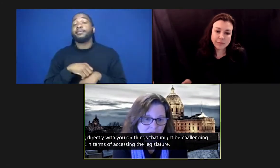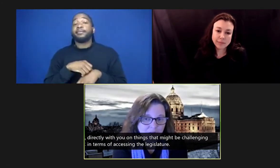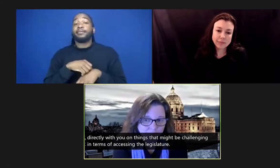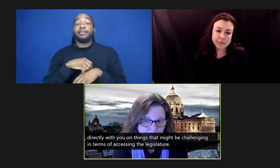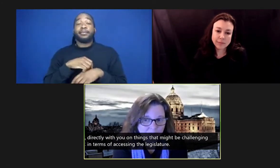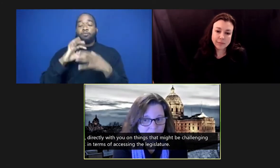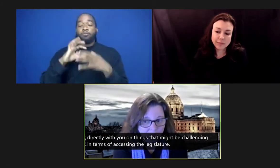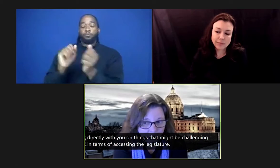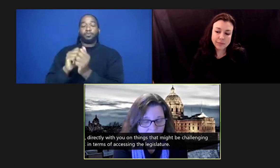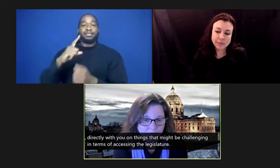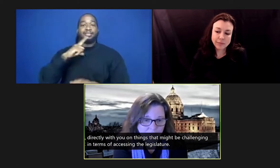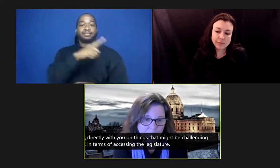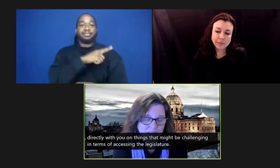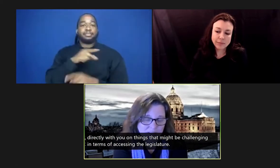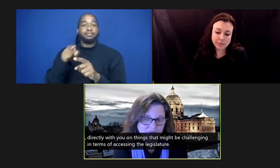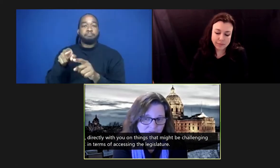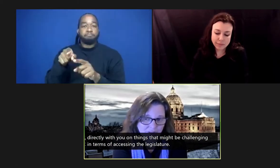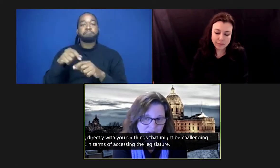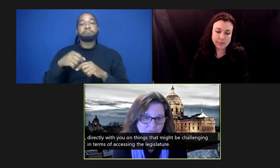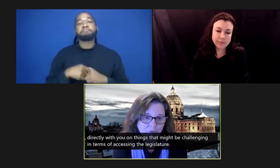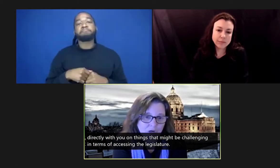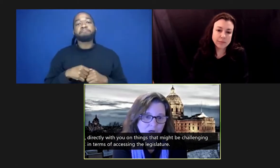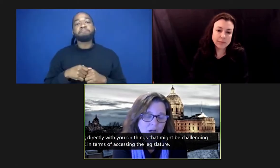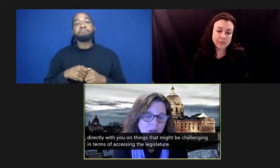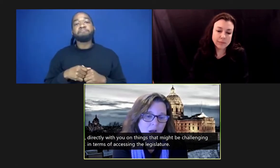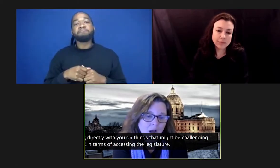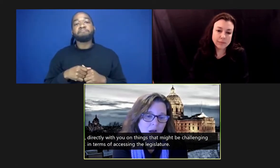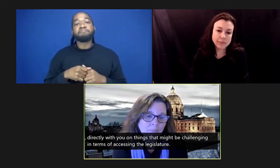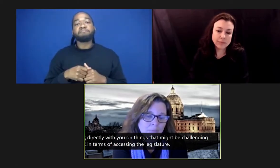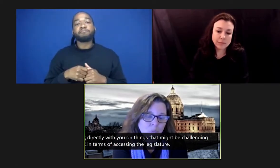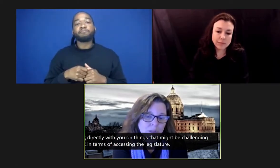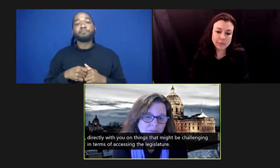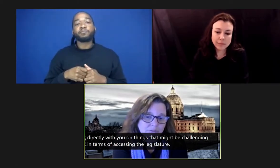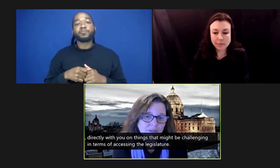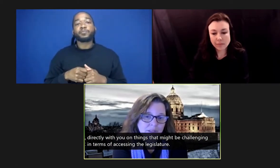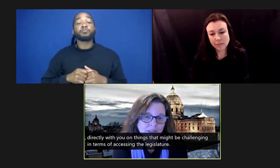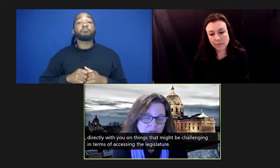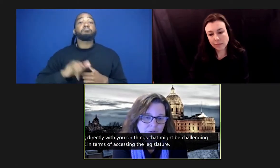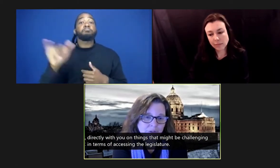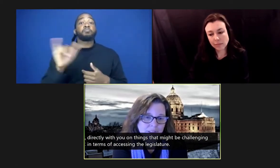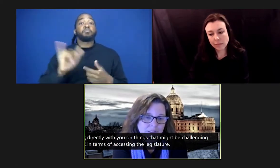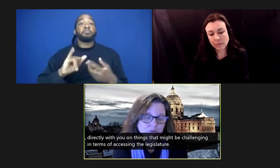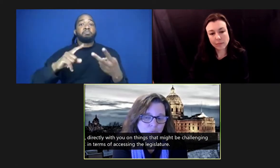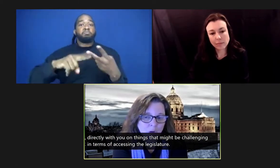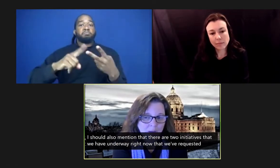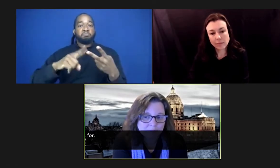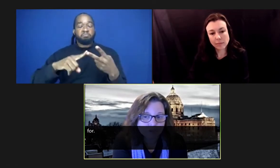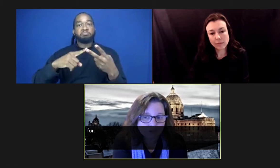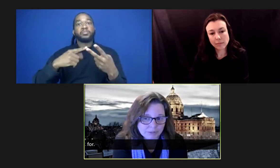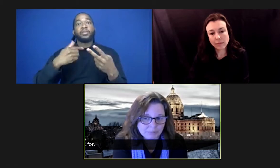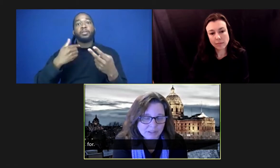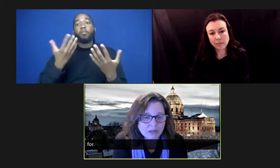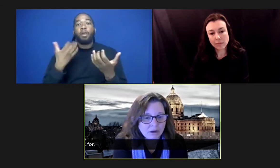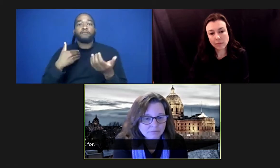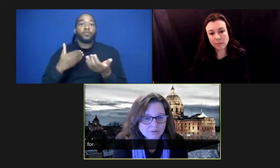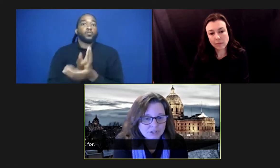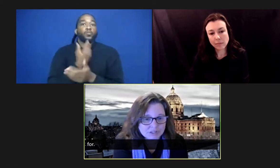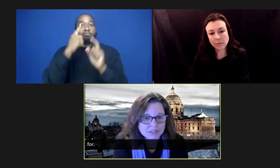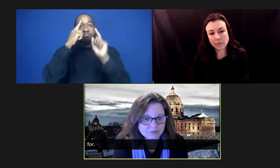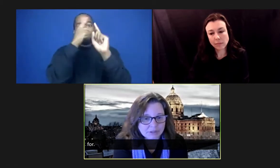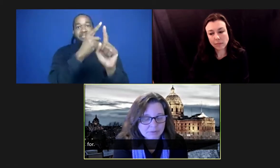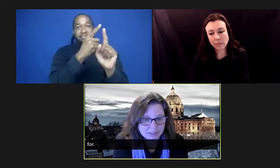that we have underway right now that we've requested funding for. With the increased web streaming